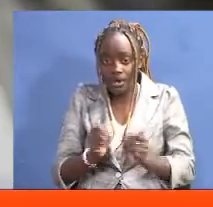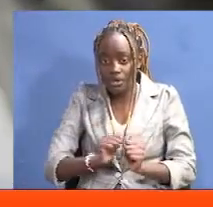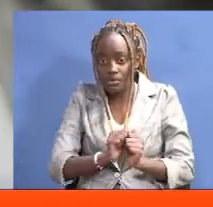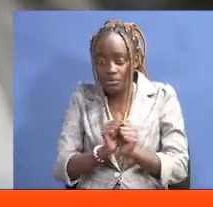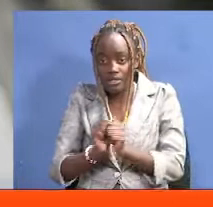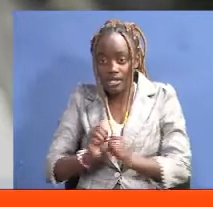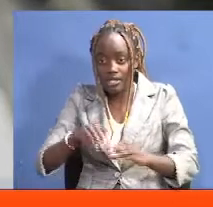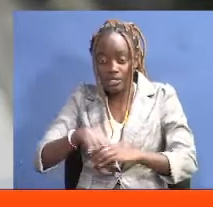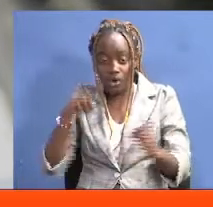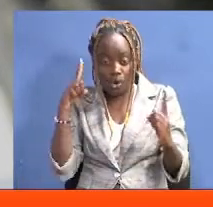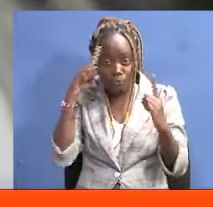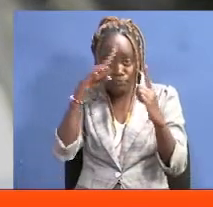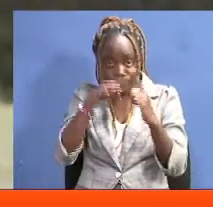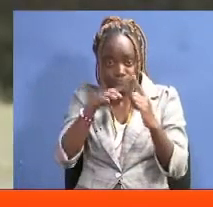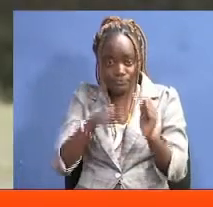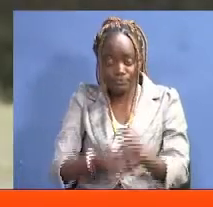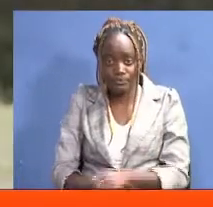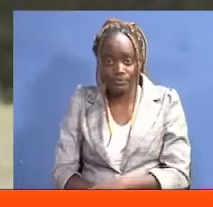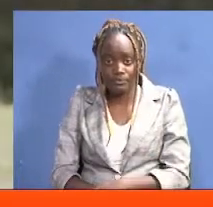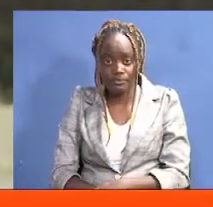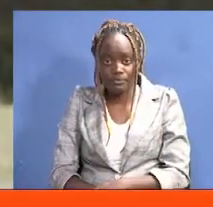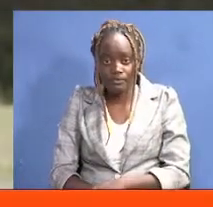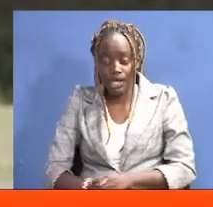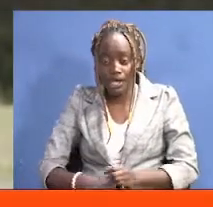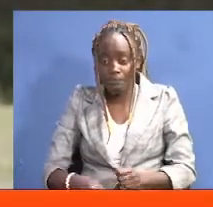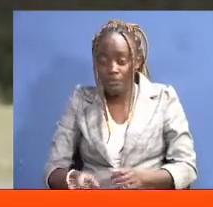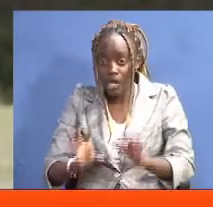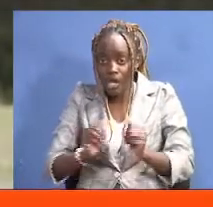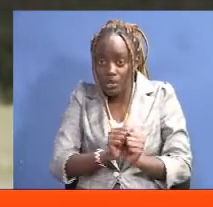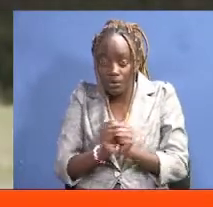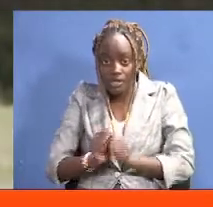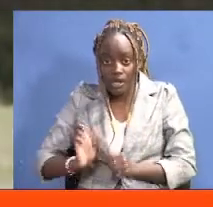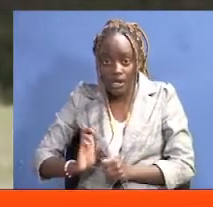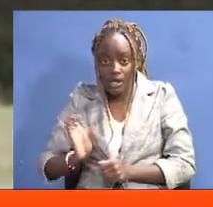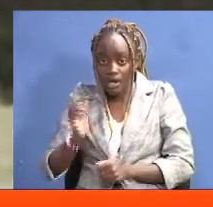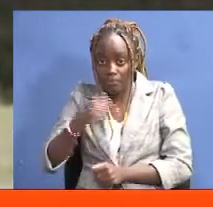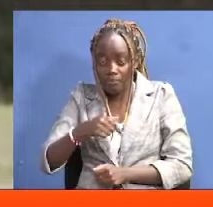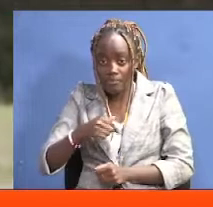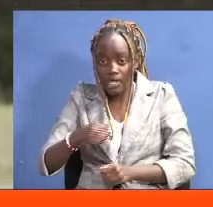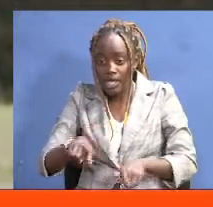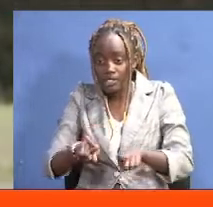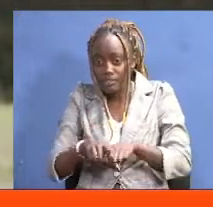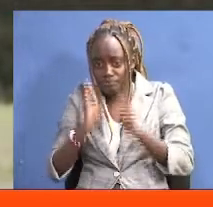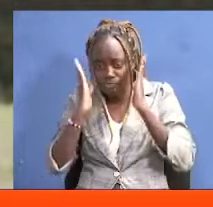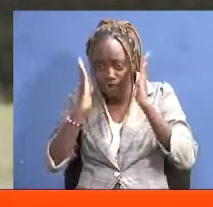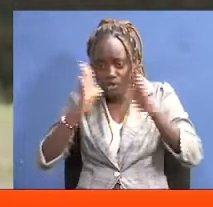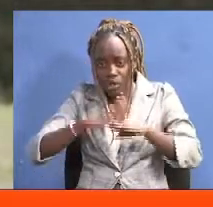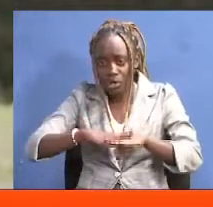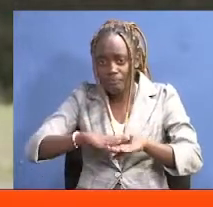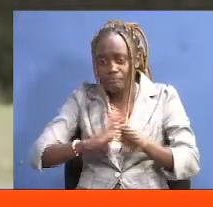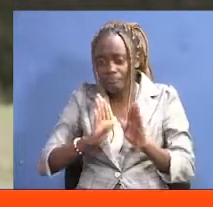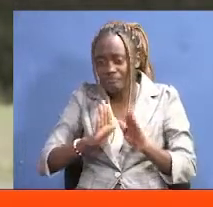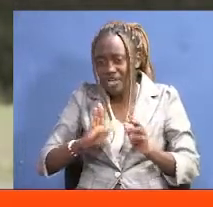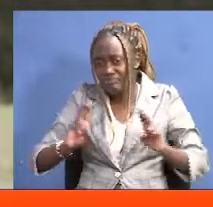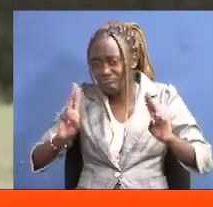in achieving their goal. We should come together, the stakeholders, and focus on the matters of safety on